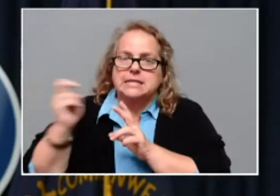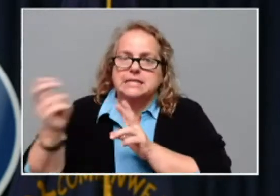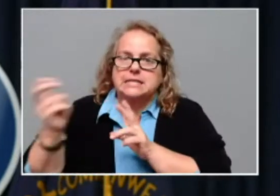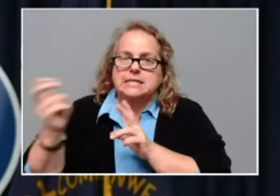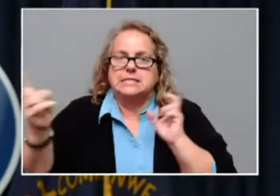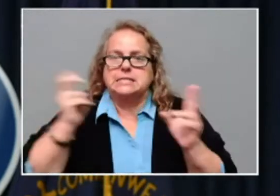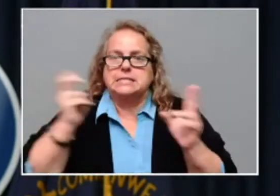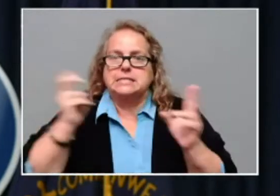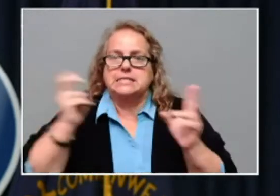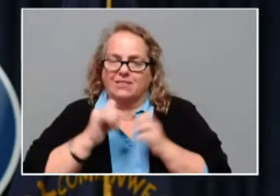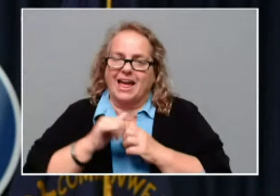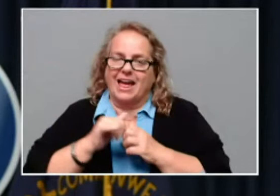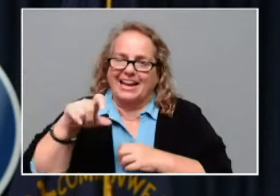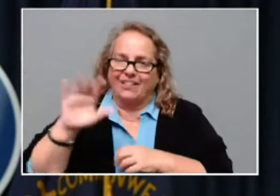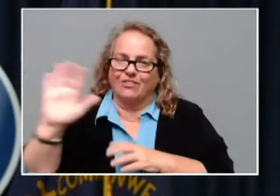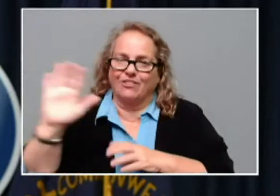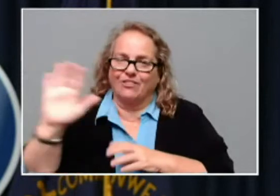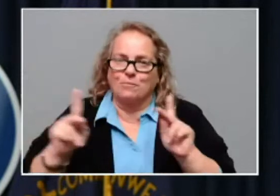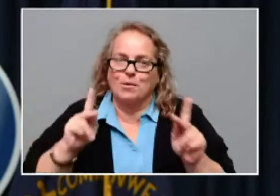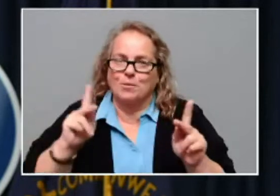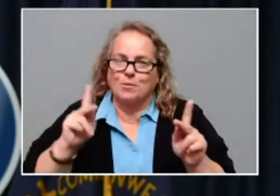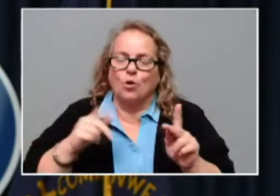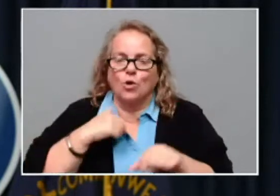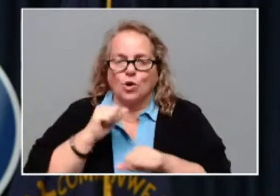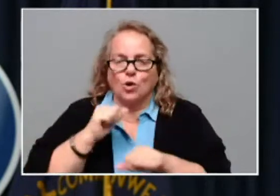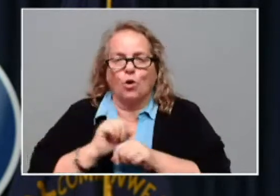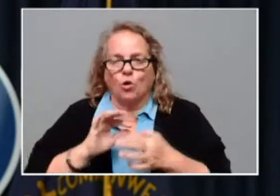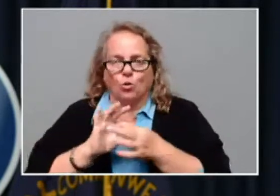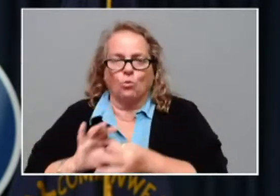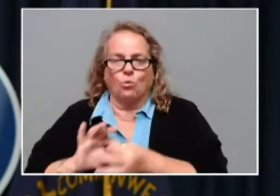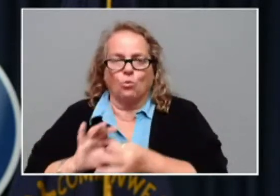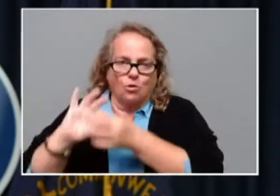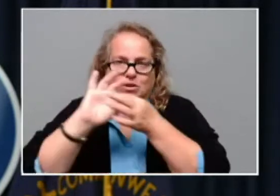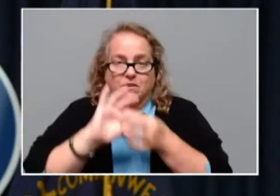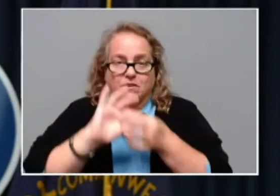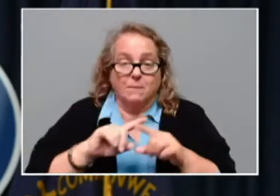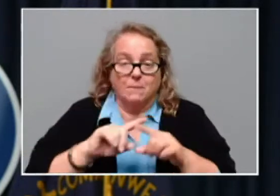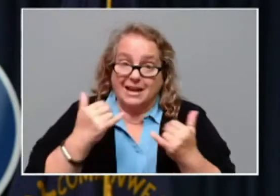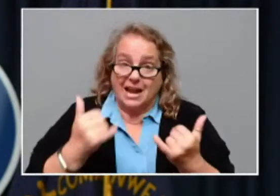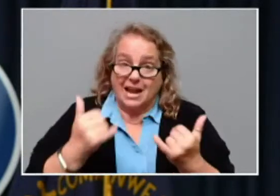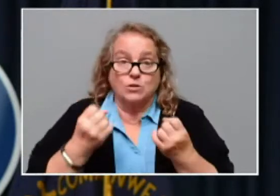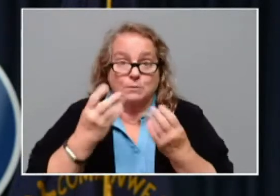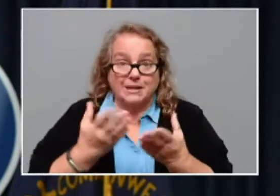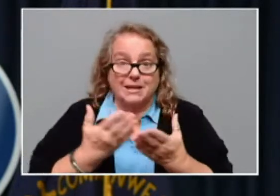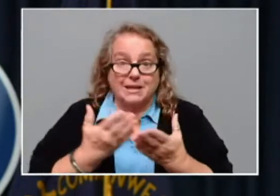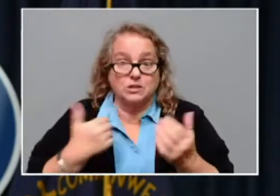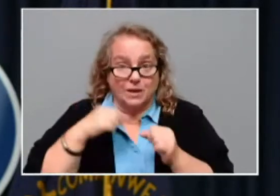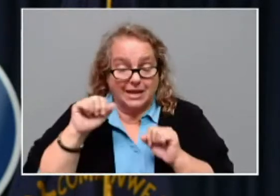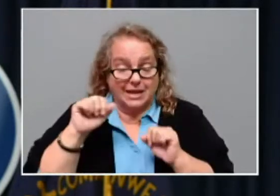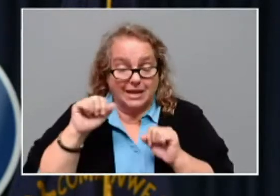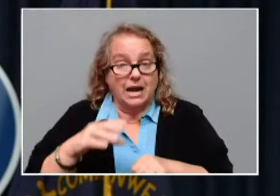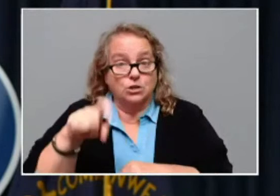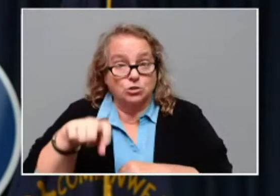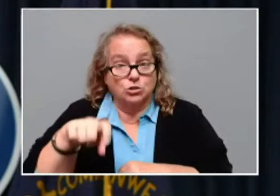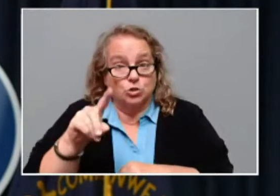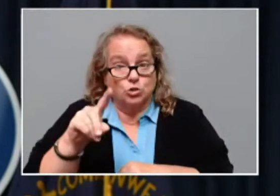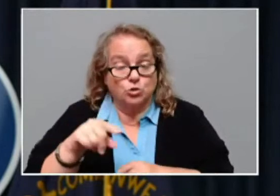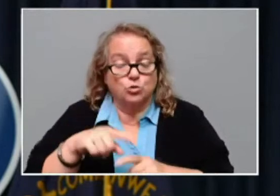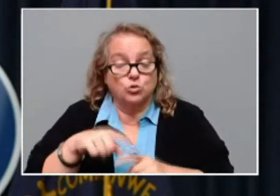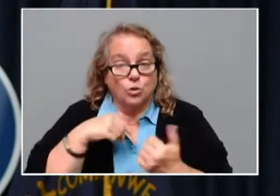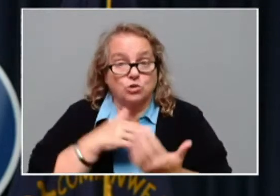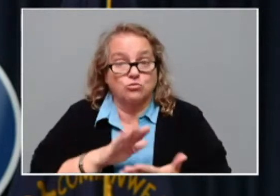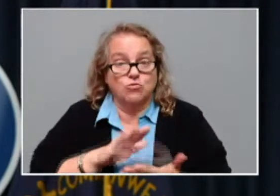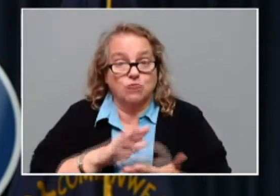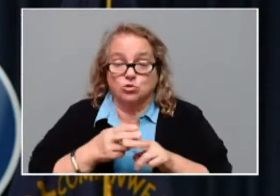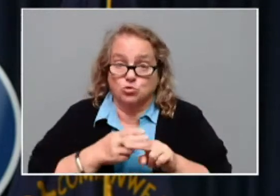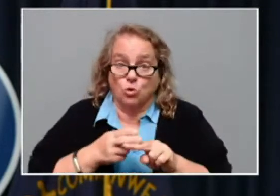that we are able to work cooperatively there. Now, there are lots of things that we can and should be doing to address shortages that existed